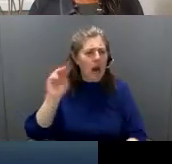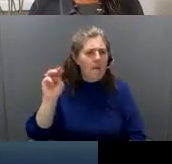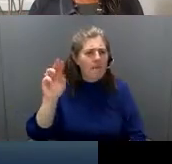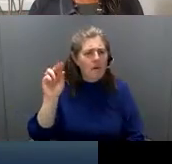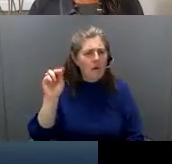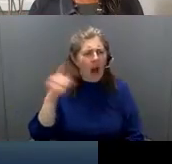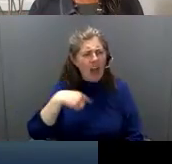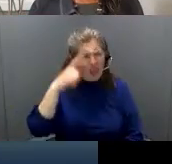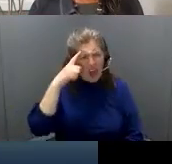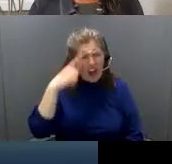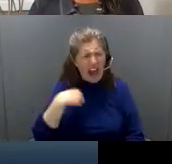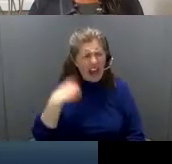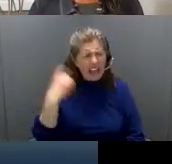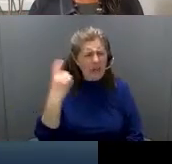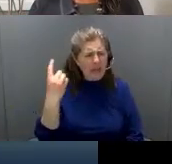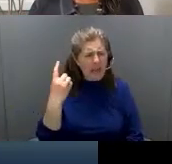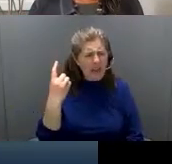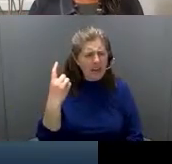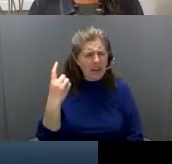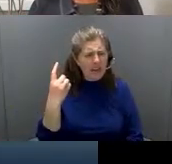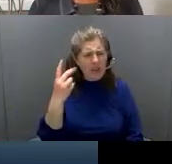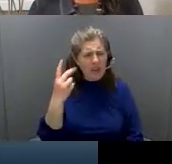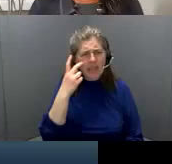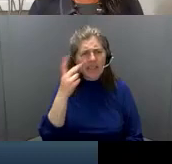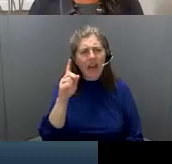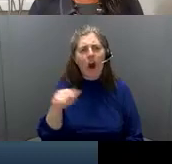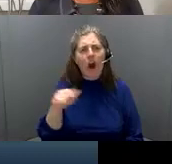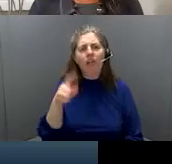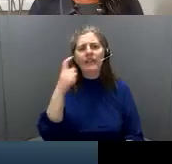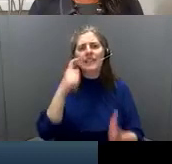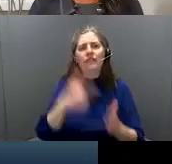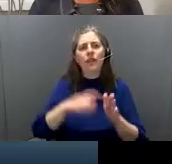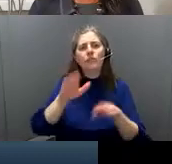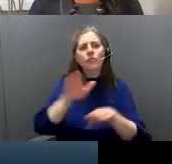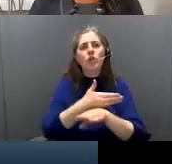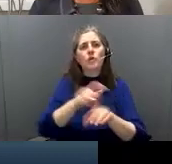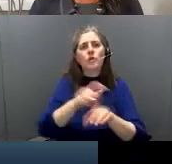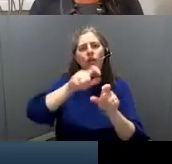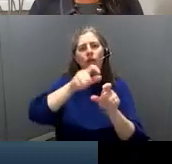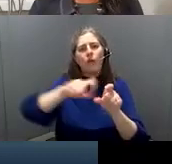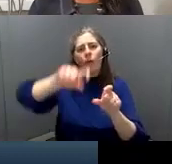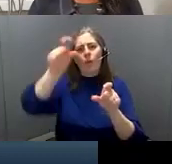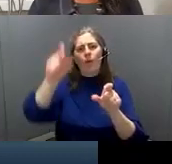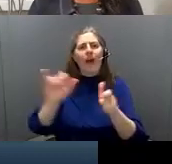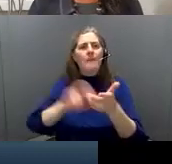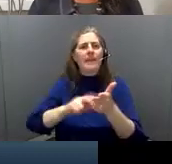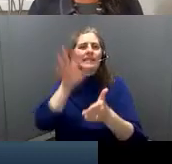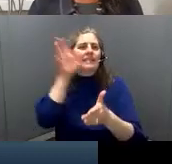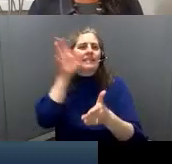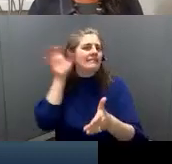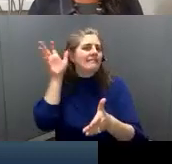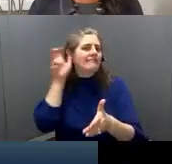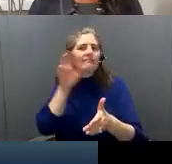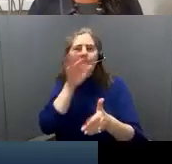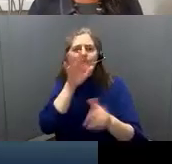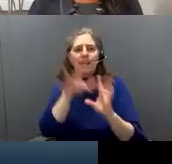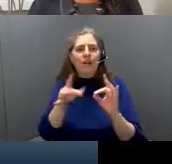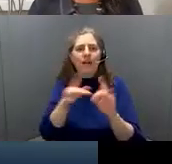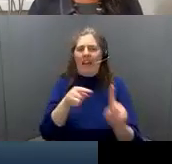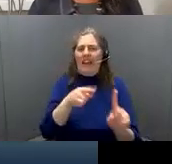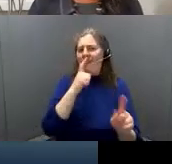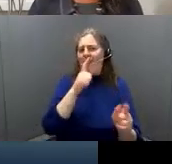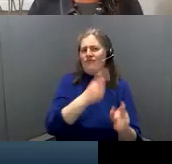Thought I had something for this. You see all these little notes? This is my narration. This isn't the exact file that